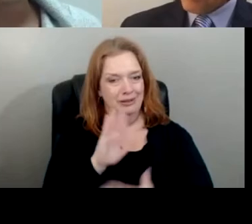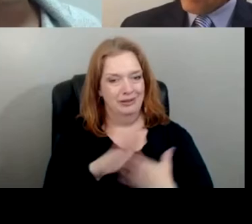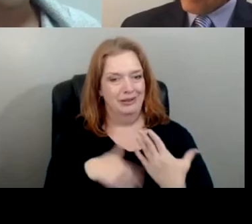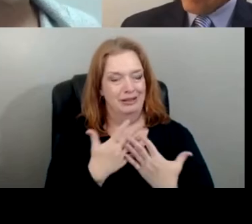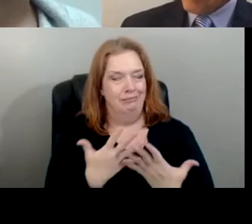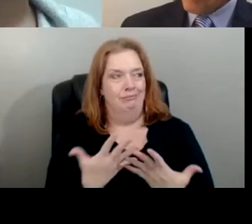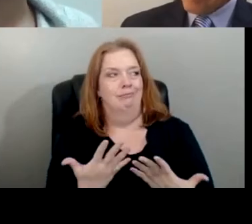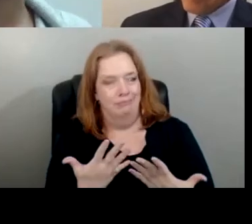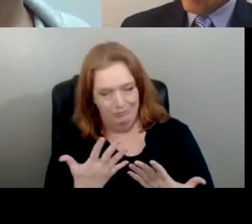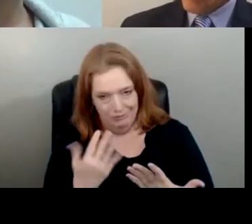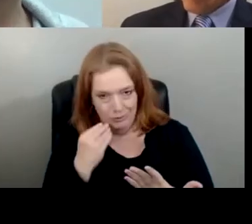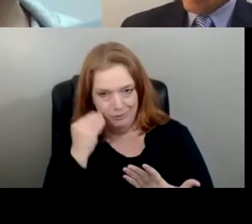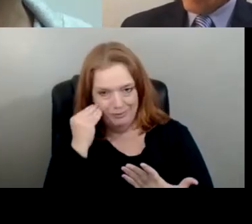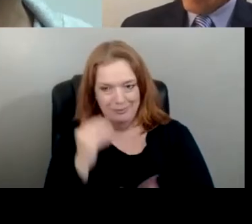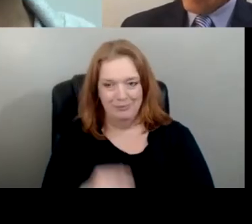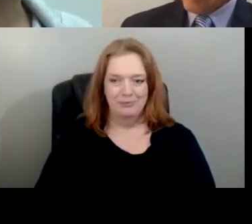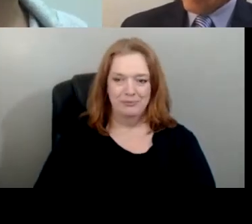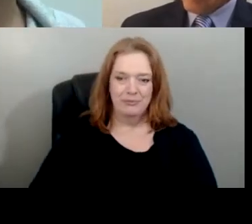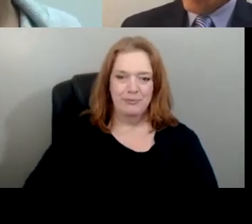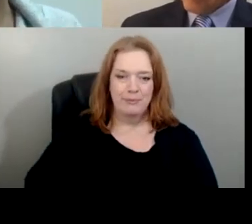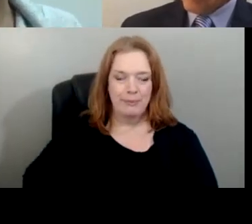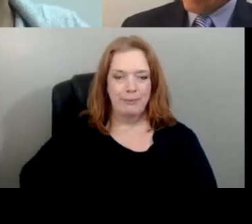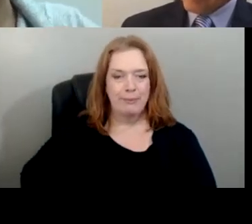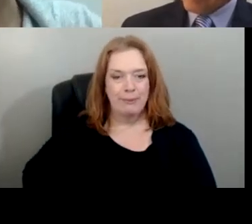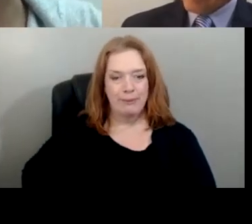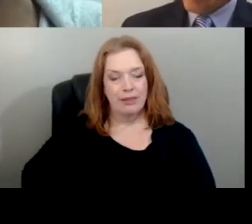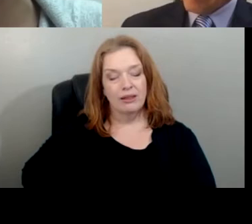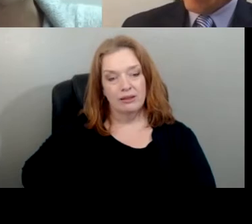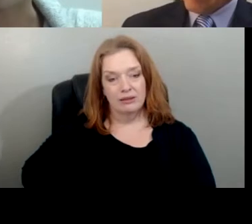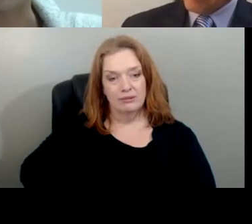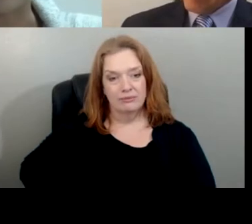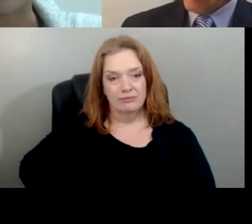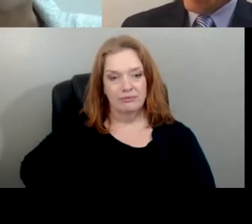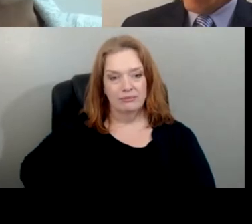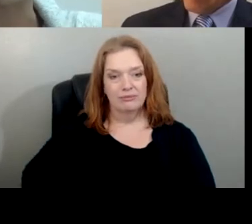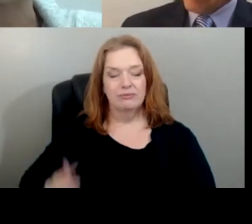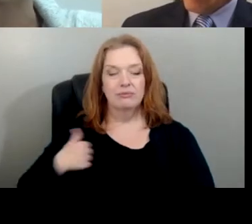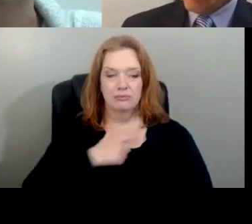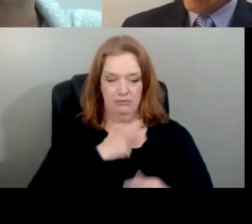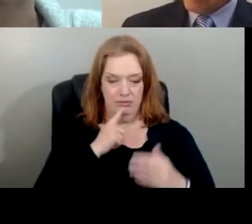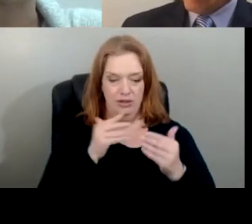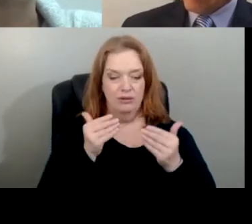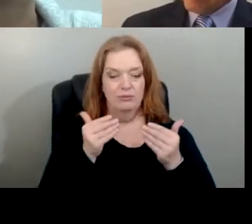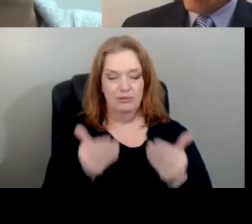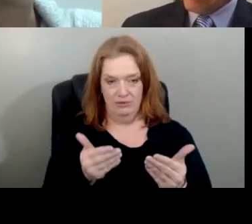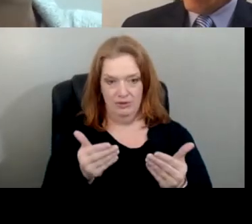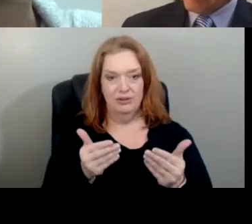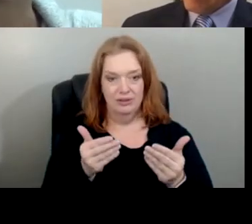Yeah. Yes. So we are moving forward, recognizing that